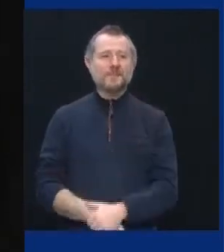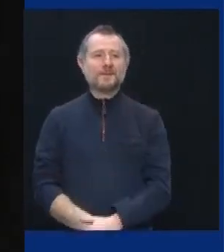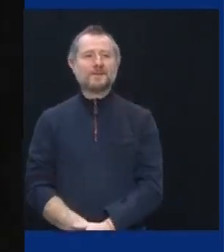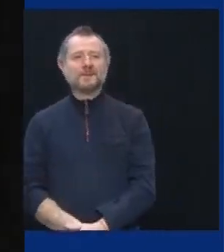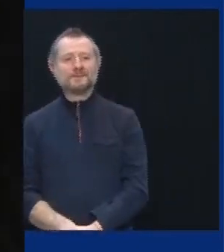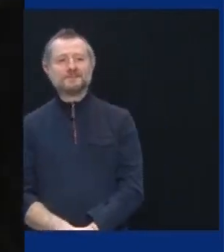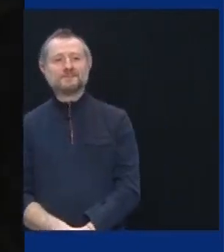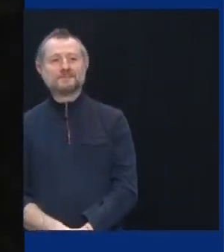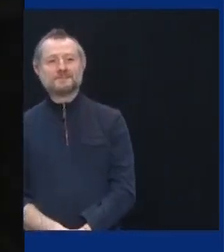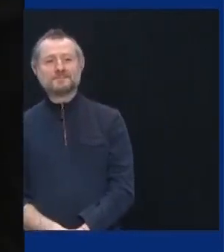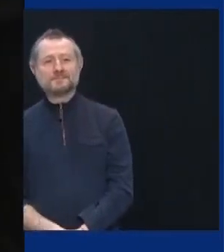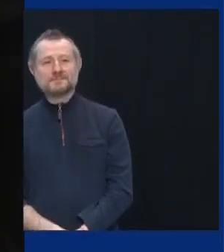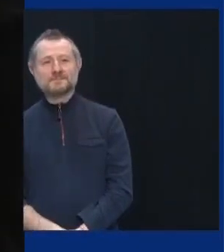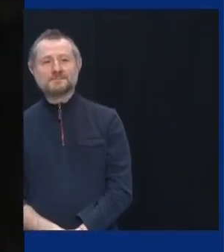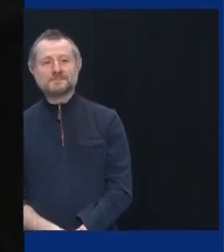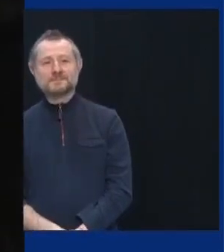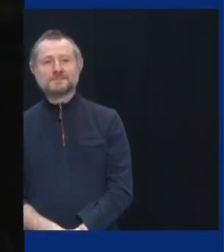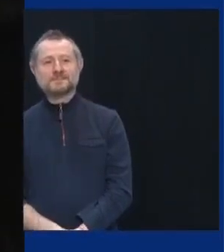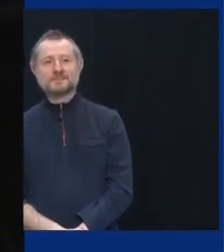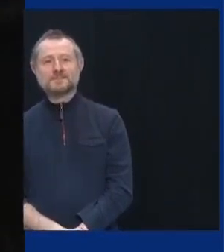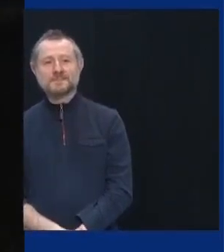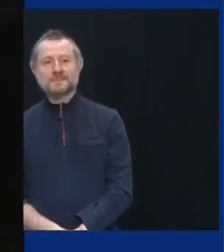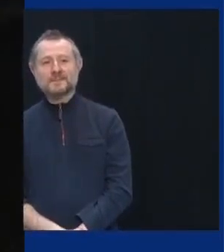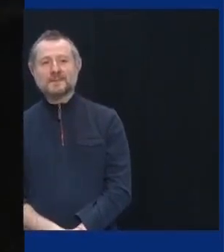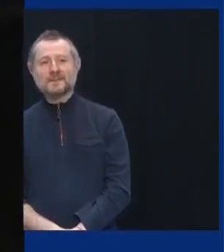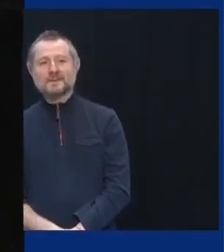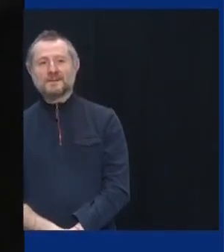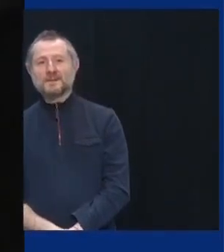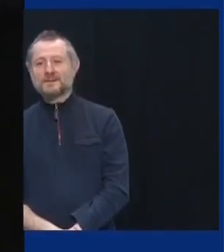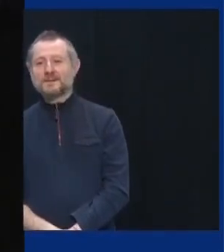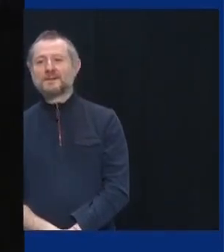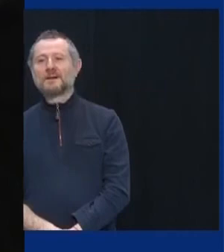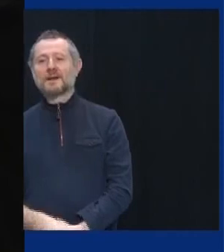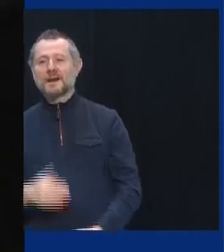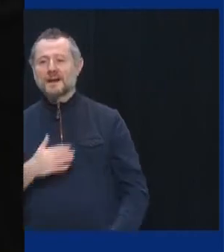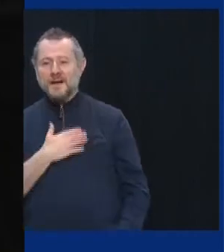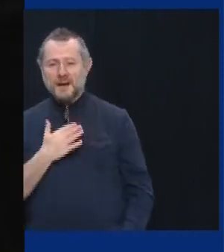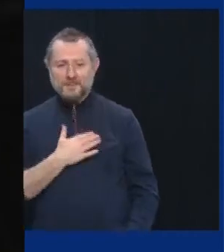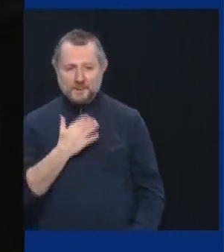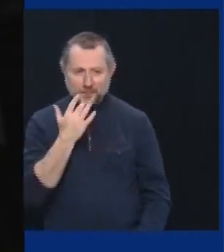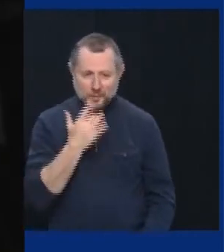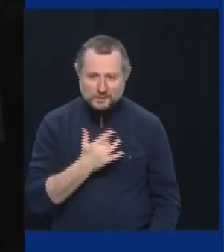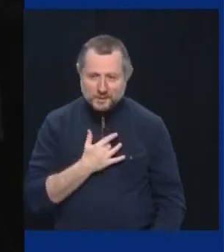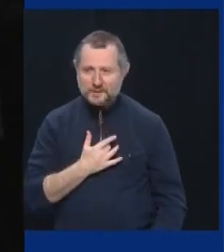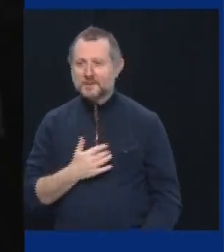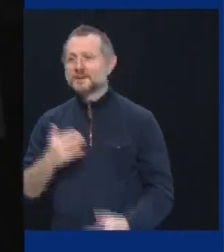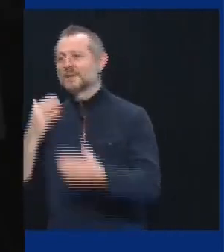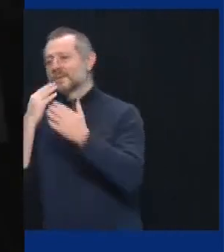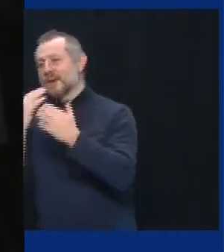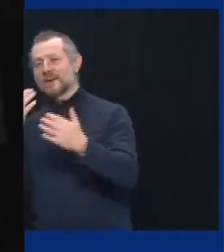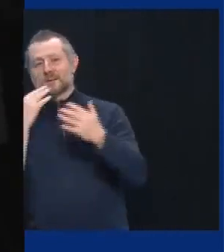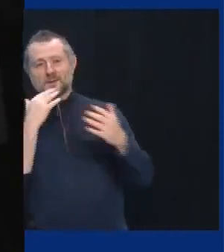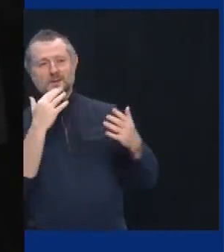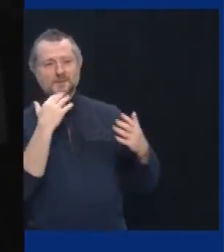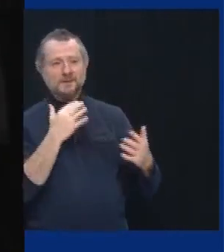here. Happy birthday, Mama. Thank you, darling. Thank you, darling. Thank you. Thank